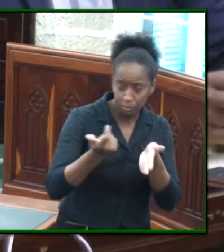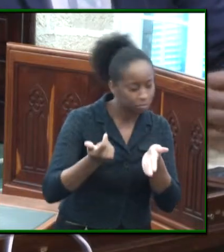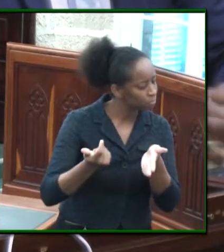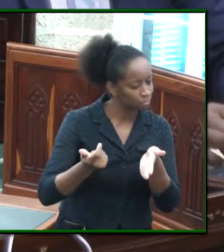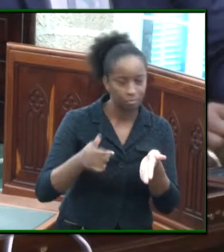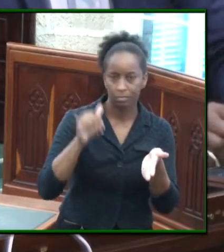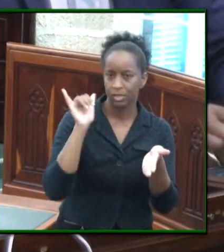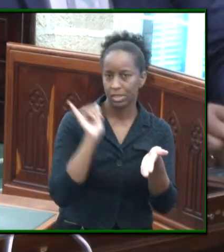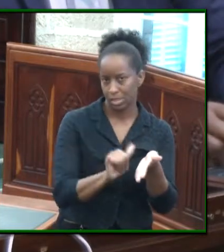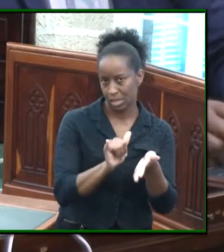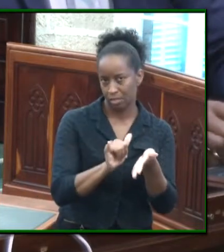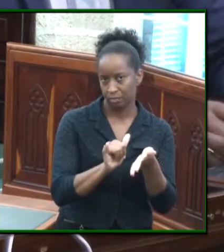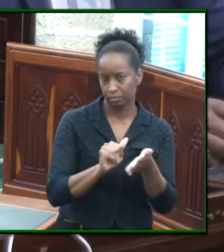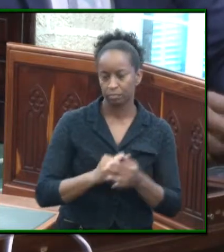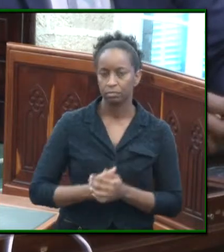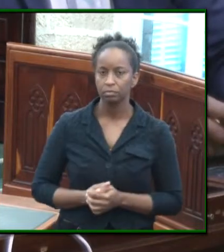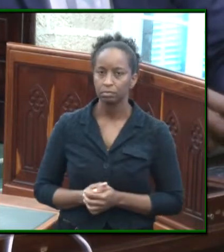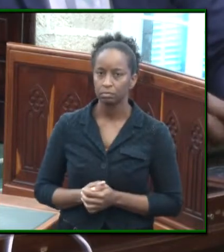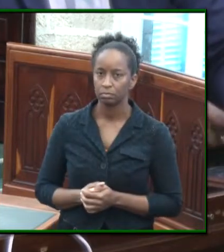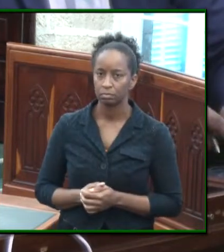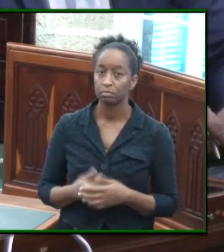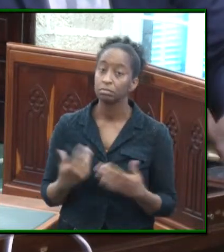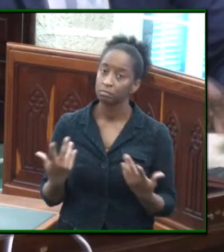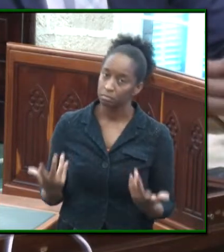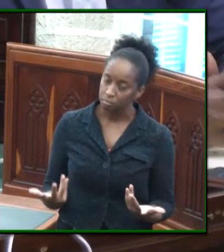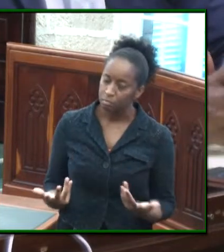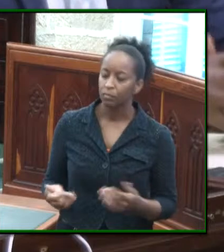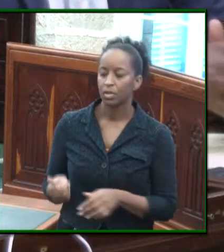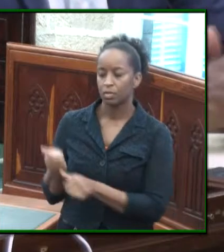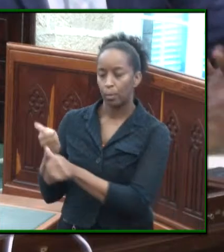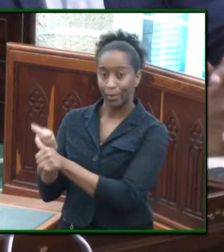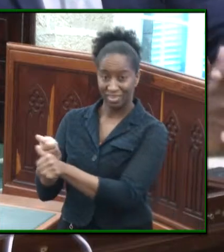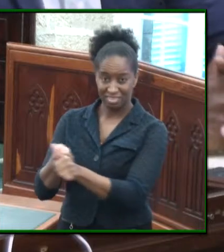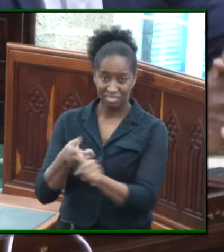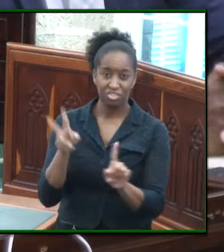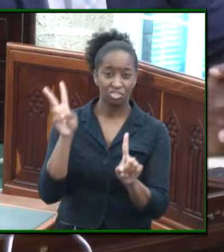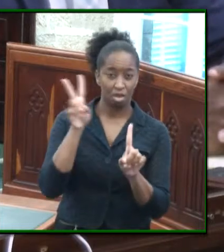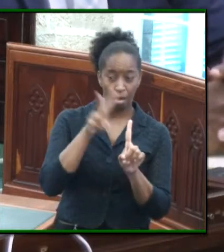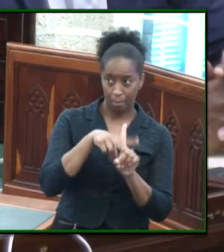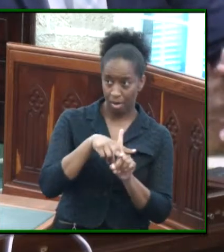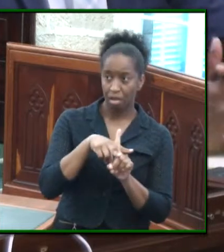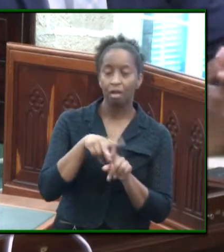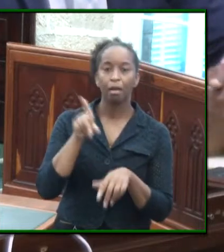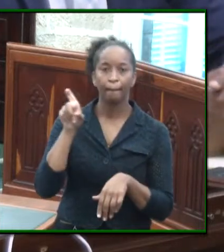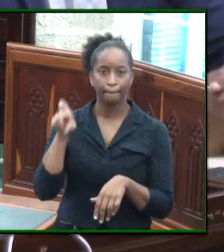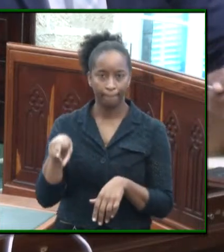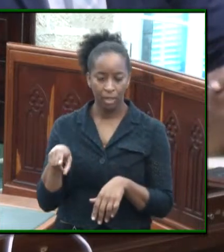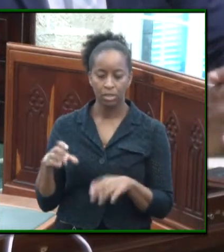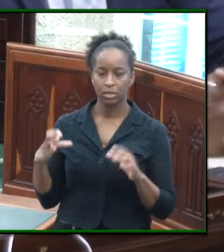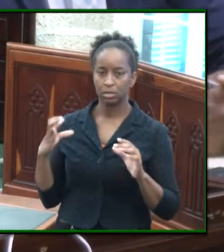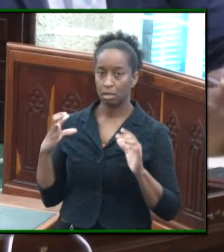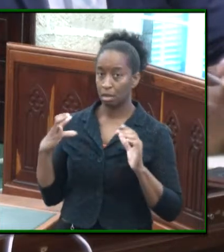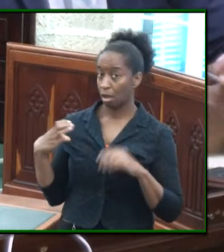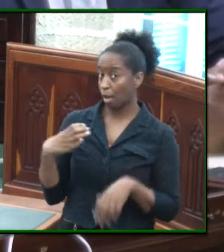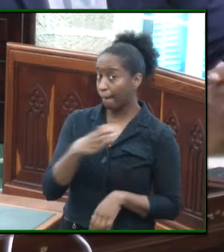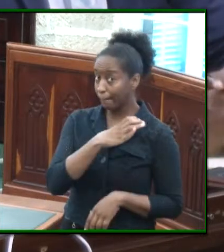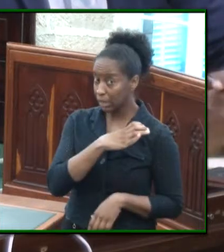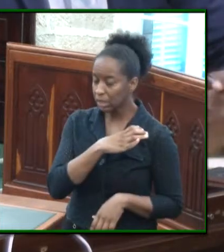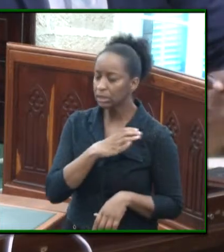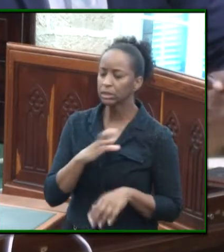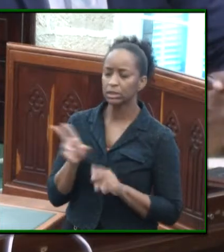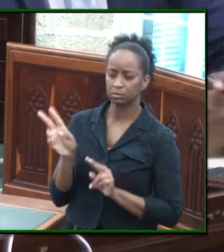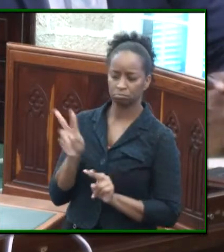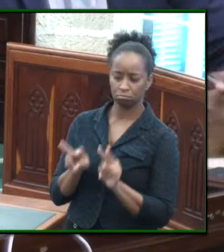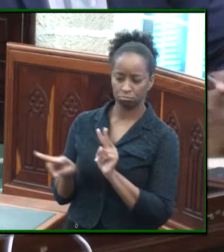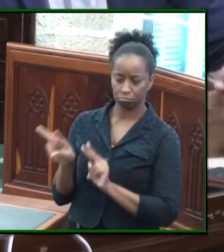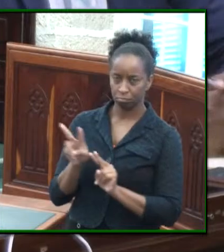the file, do some investigations and see exactly what is the status of this person. Are they still involved